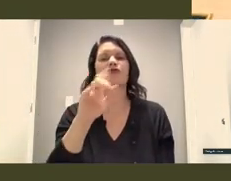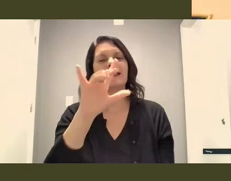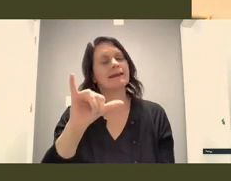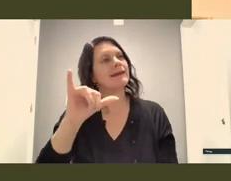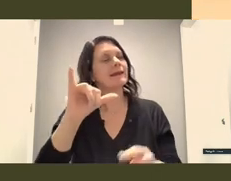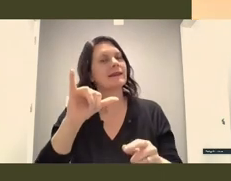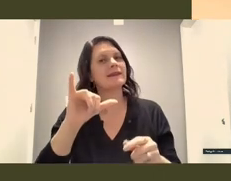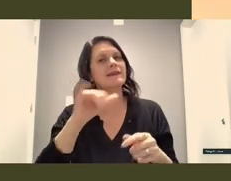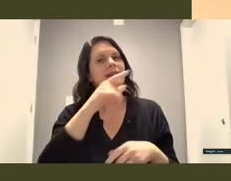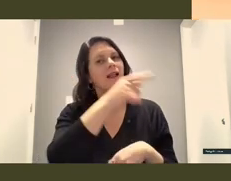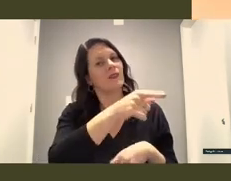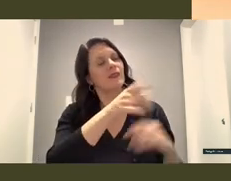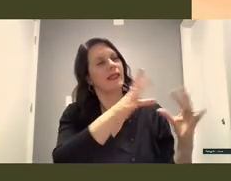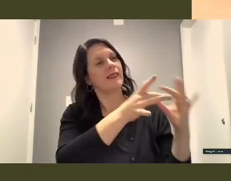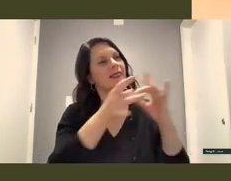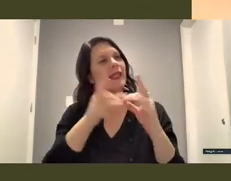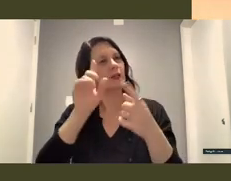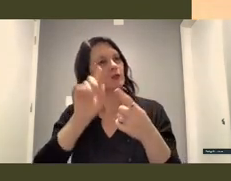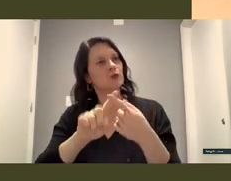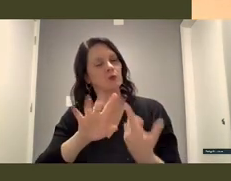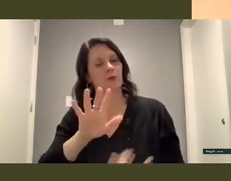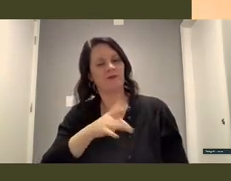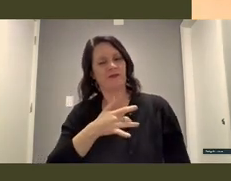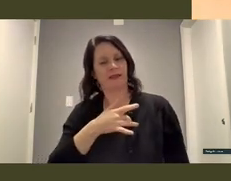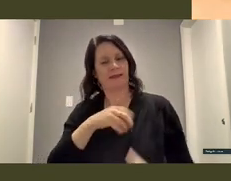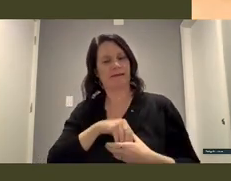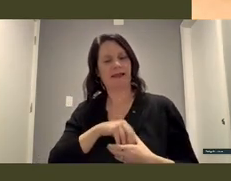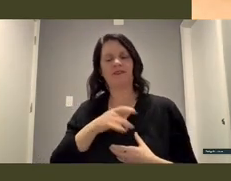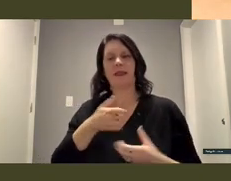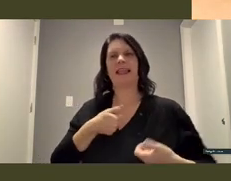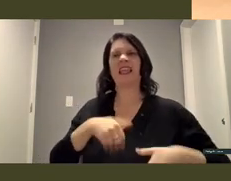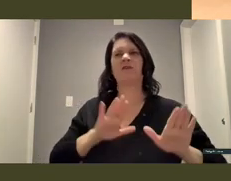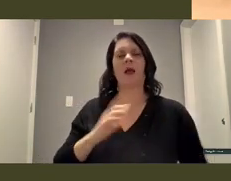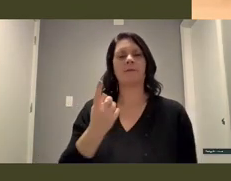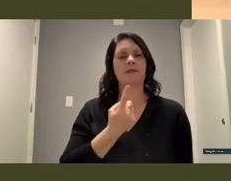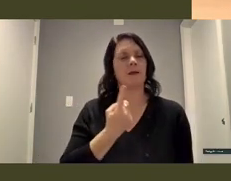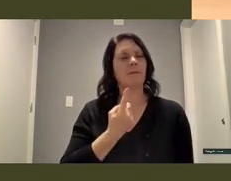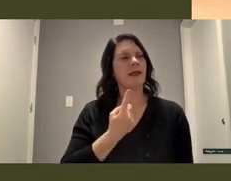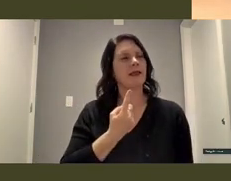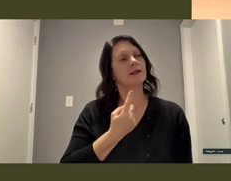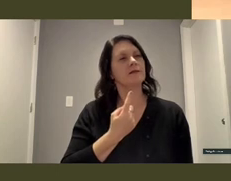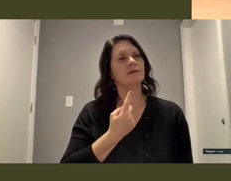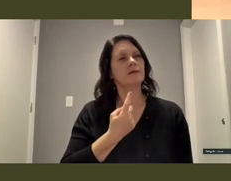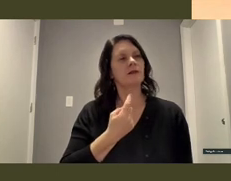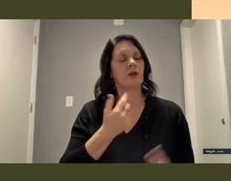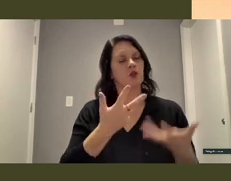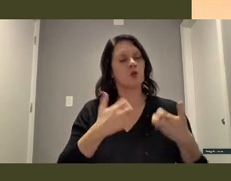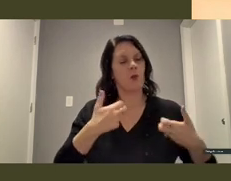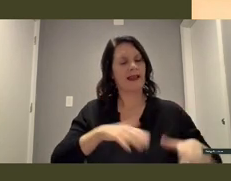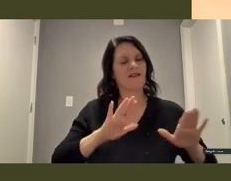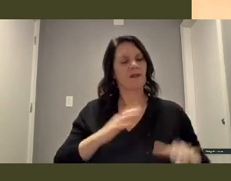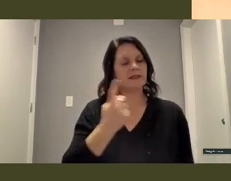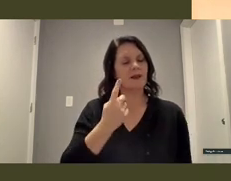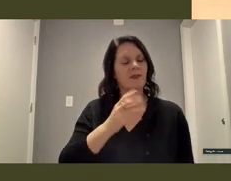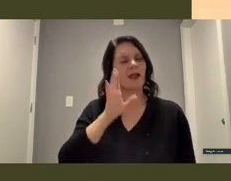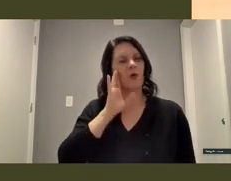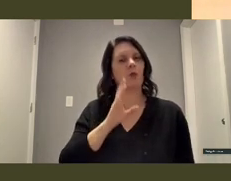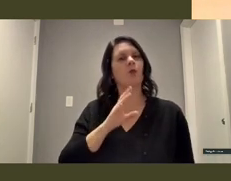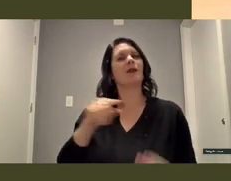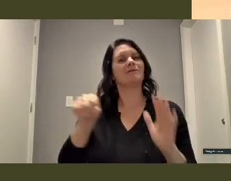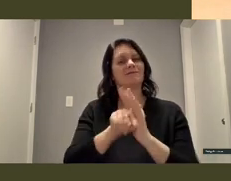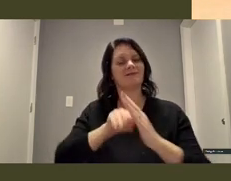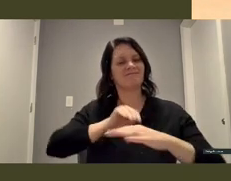a sense that we are giving up something that may impact our prosperity going forward. So I think these questions